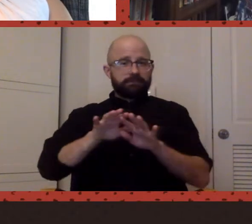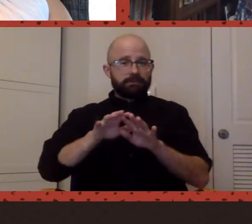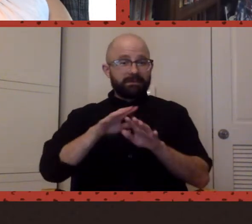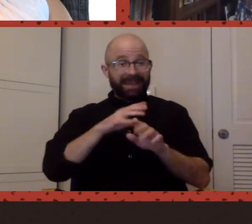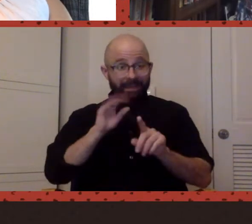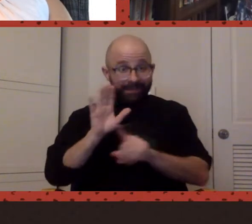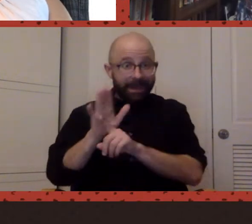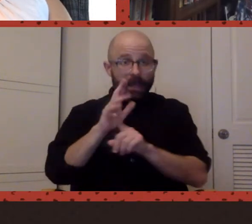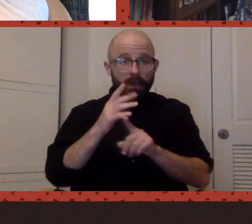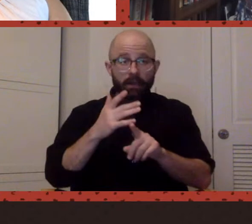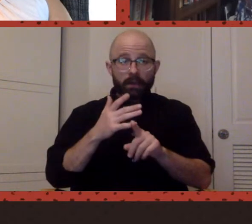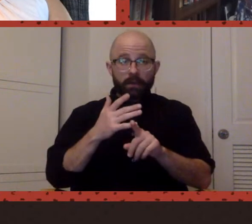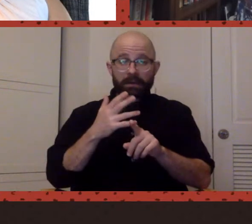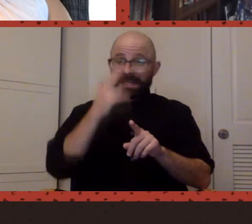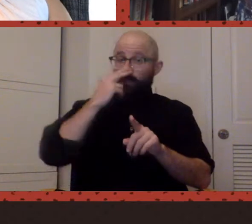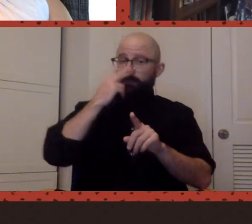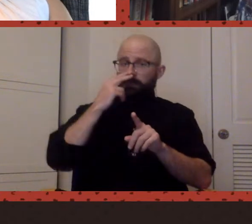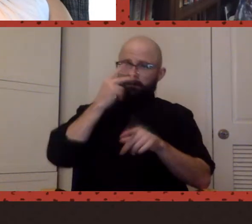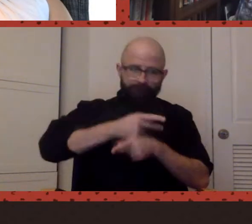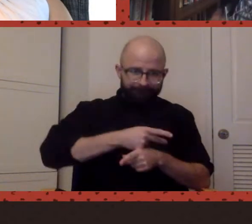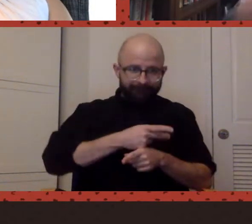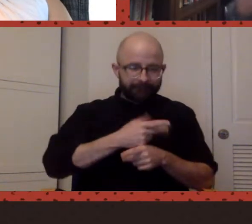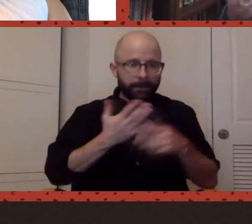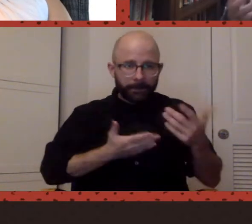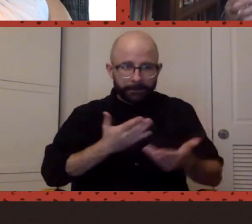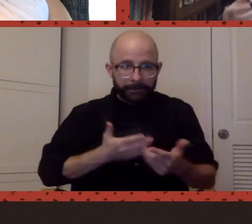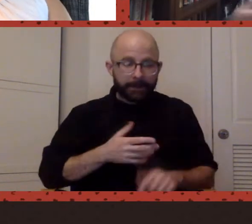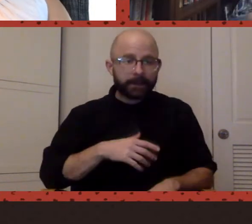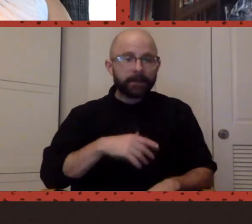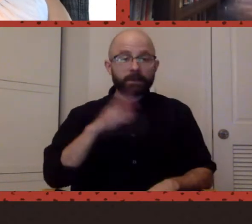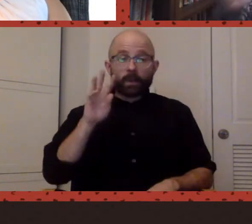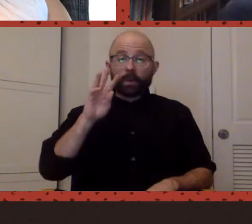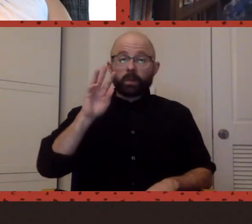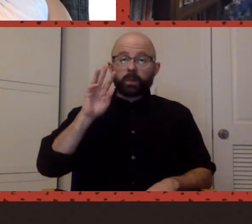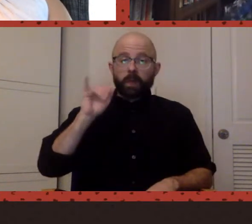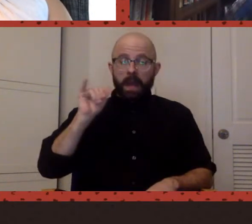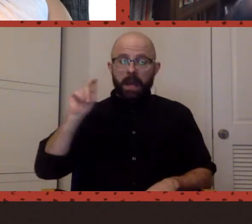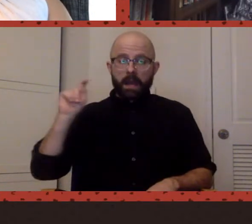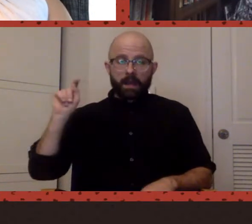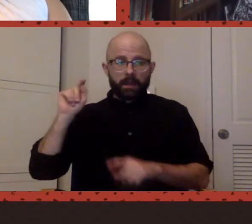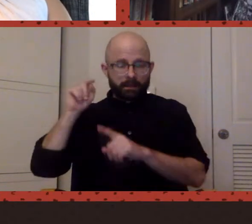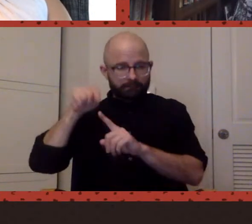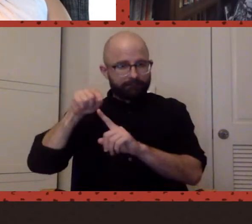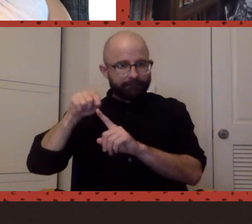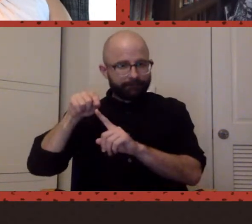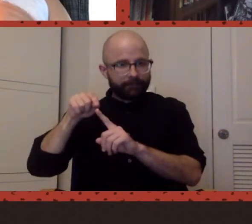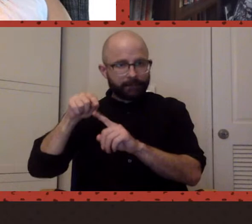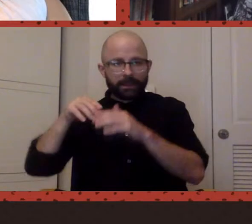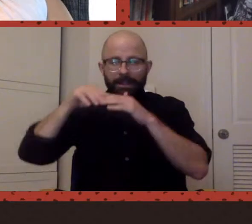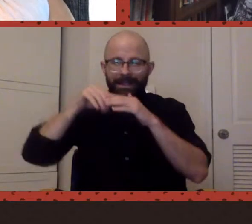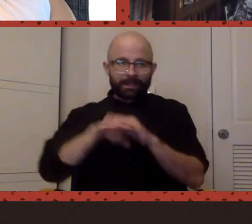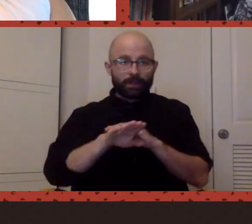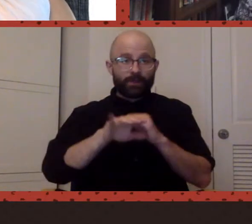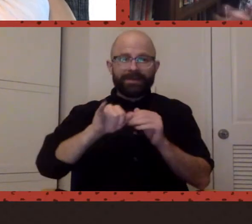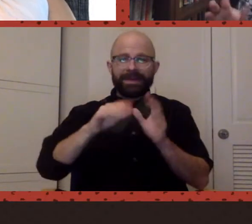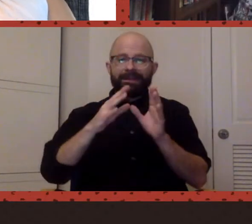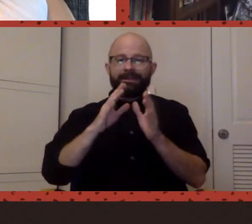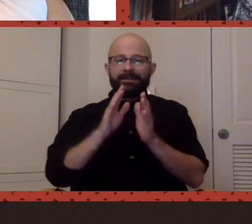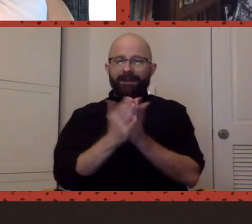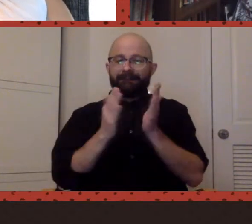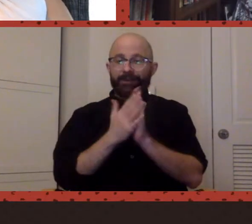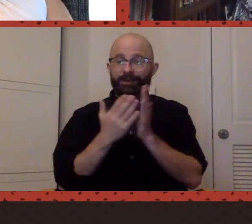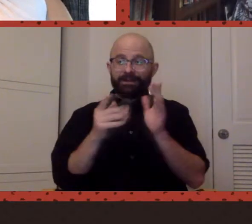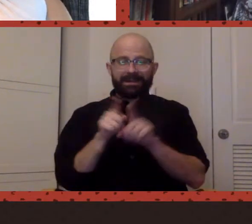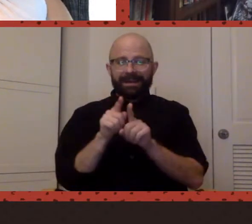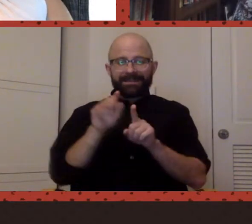humor. So Wyatt in this book, is walks into the novel like a little guy out of